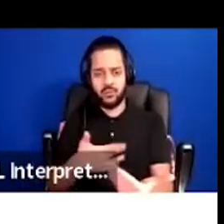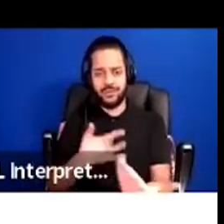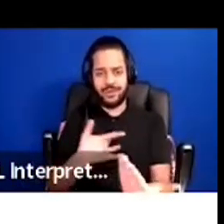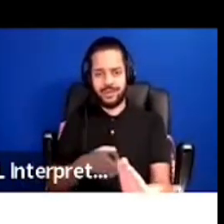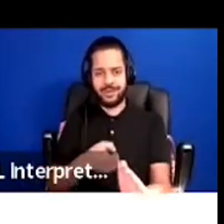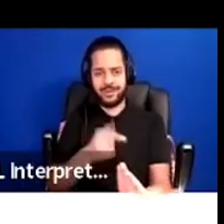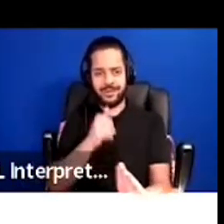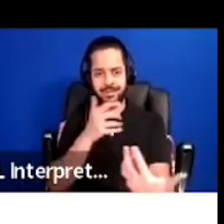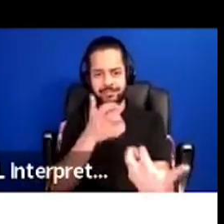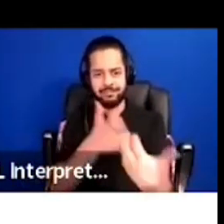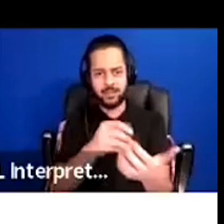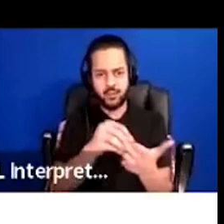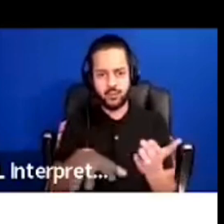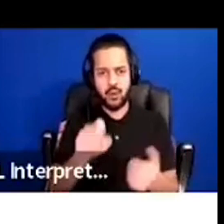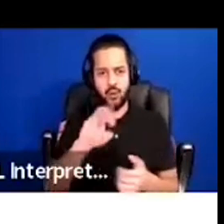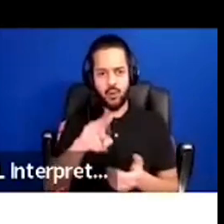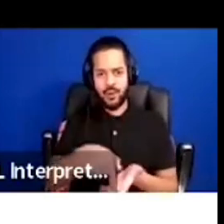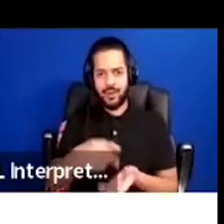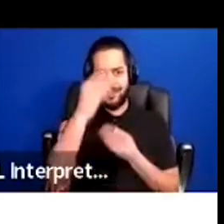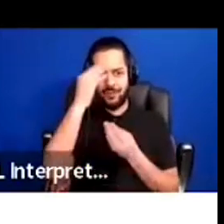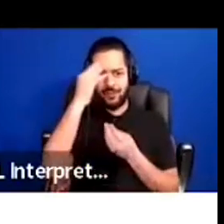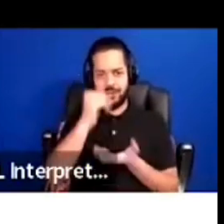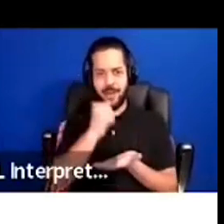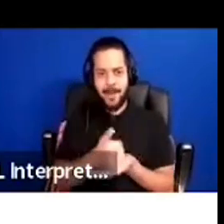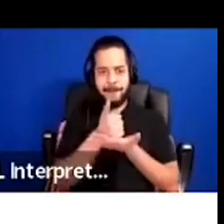or identify if this kid is making progress or not.